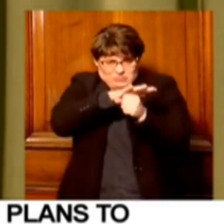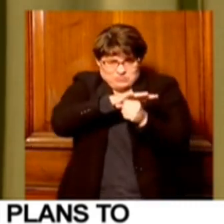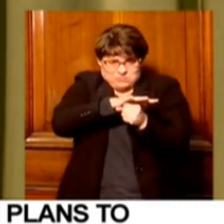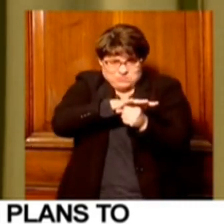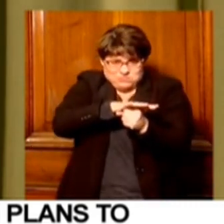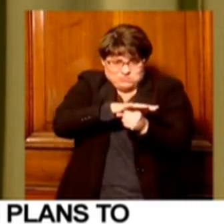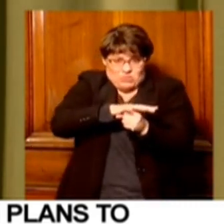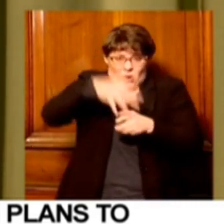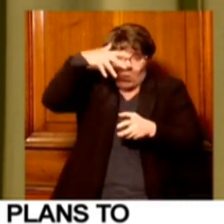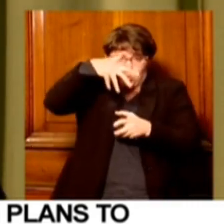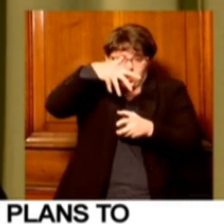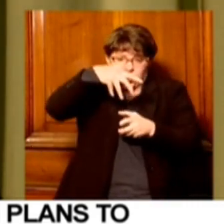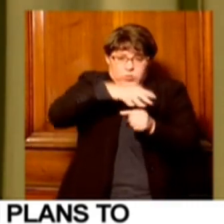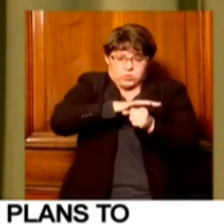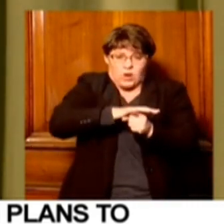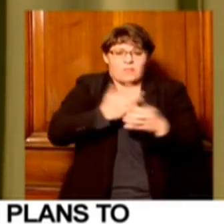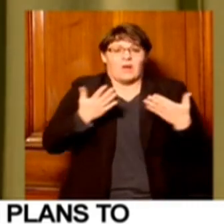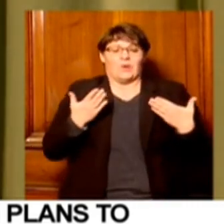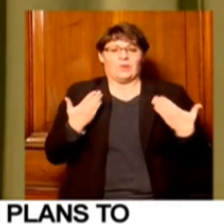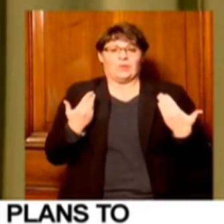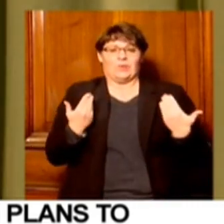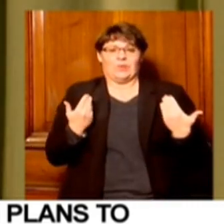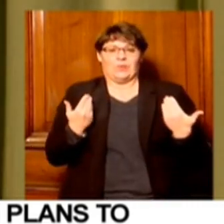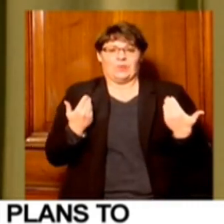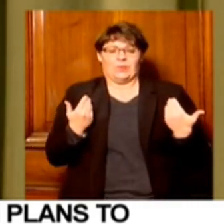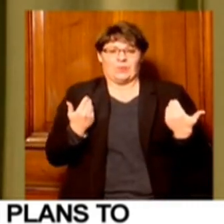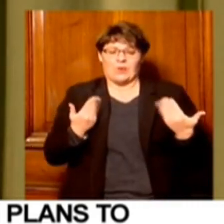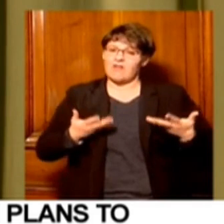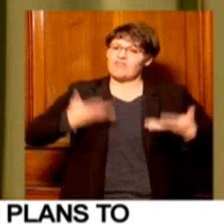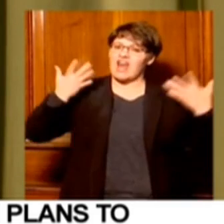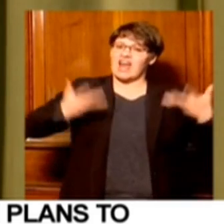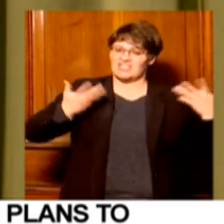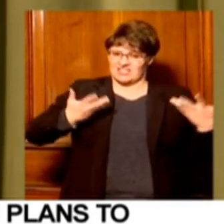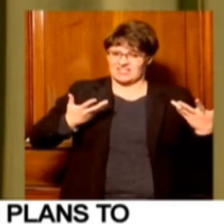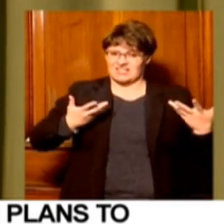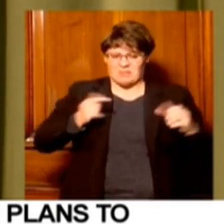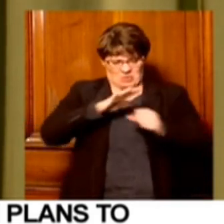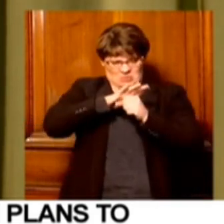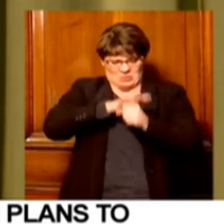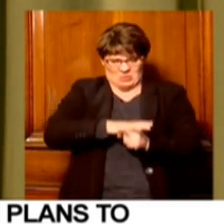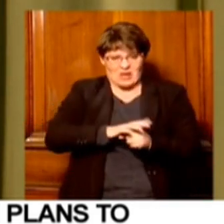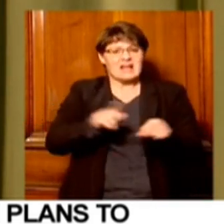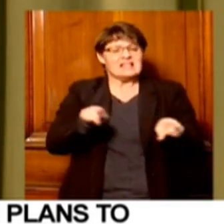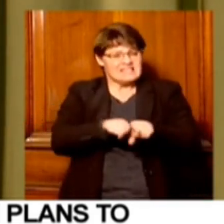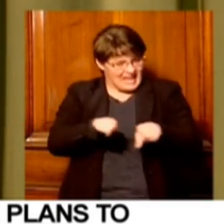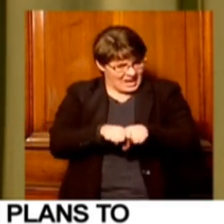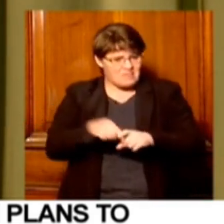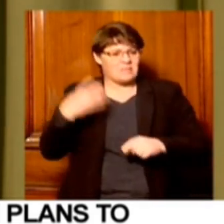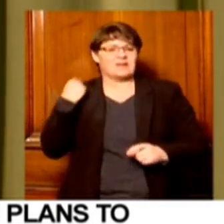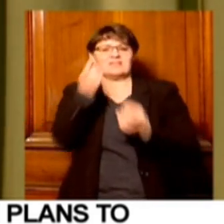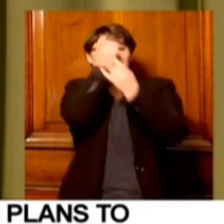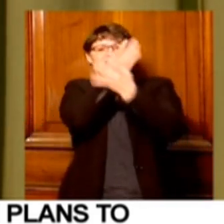of fresh air that indeed does what the minister has said it does,